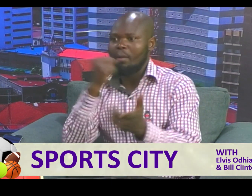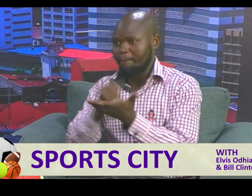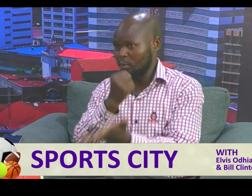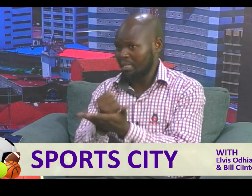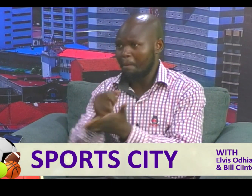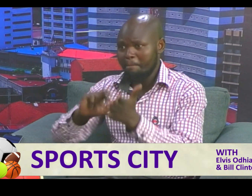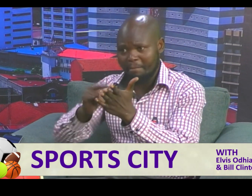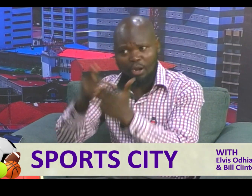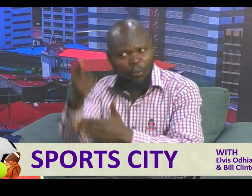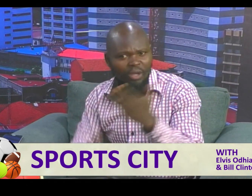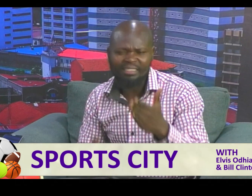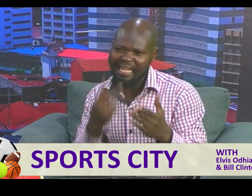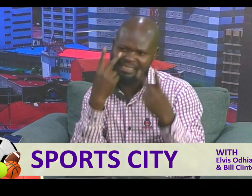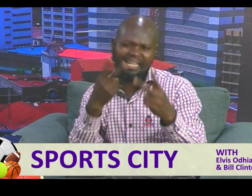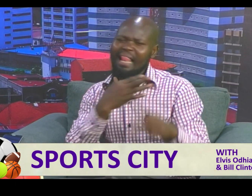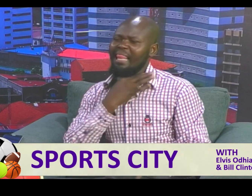Right.